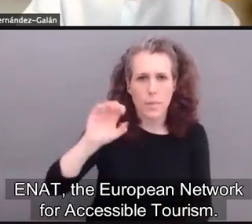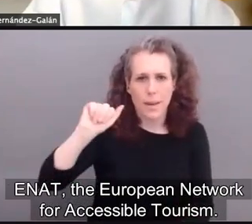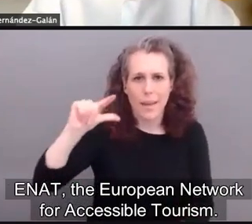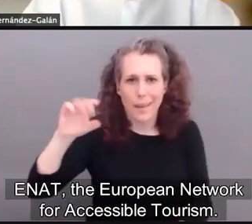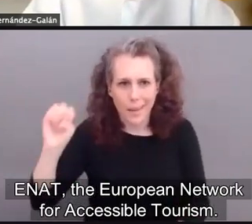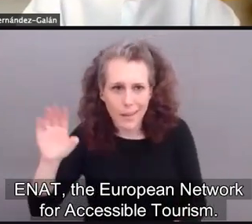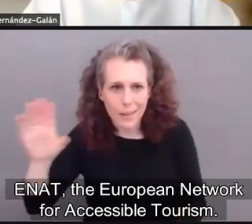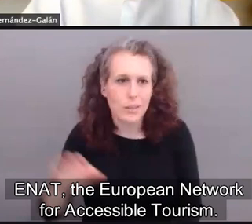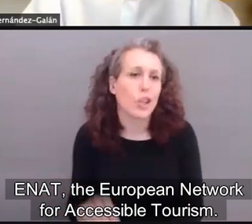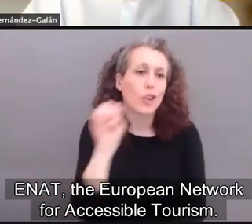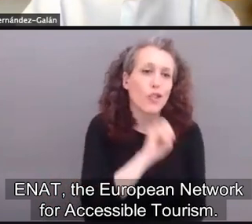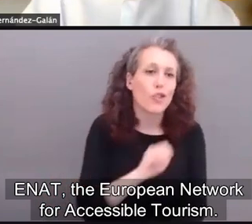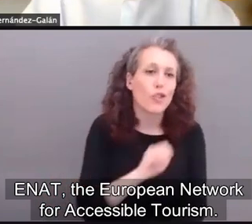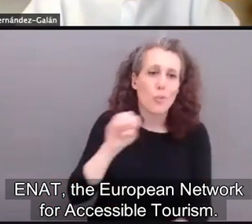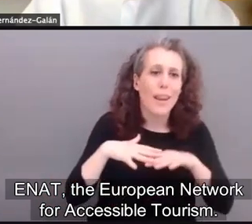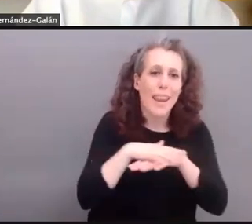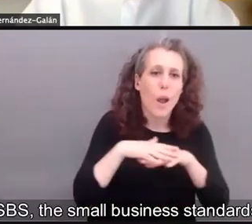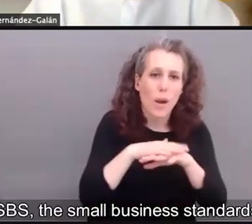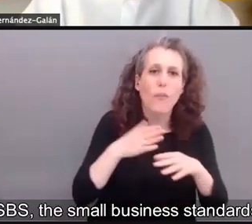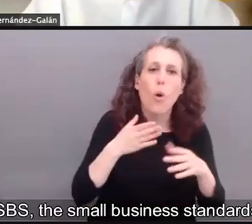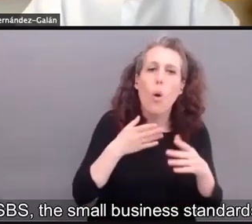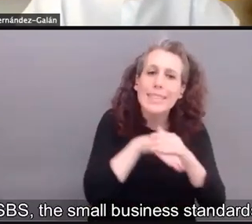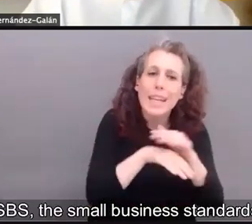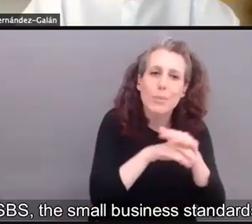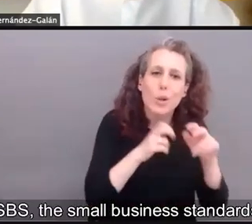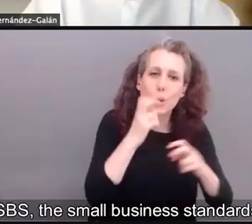European Network for Accessible Tourism,